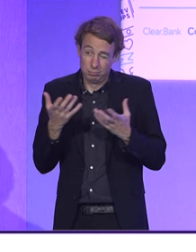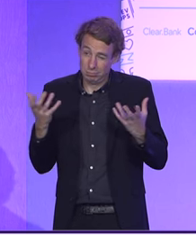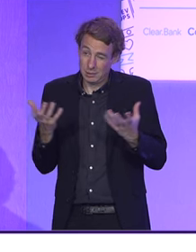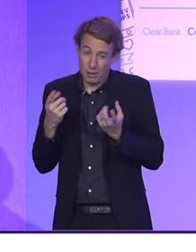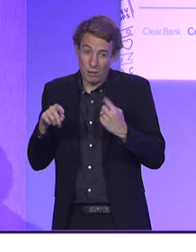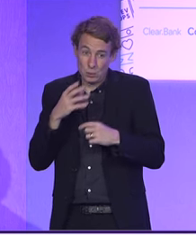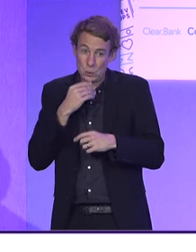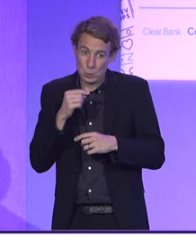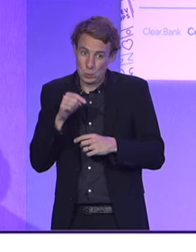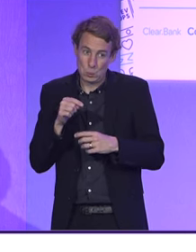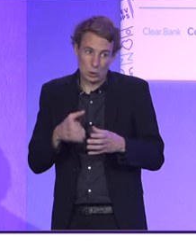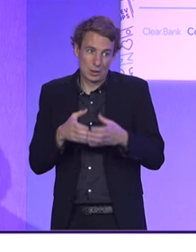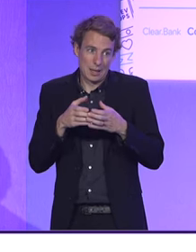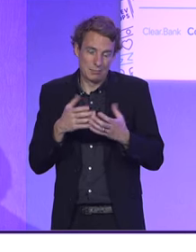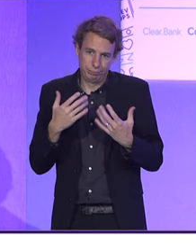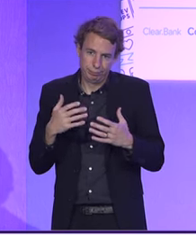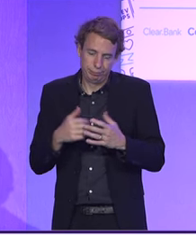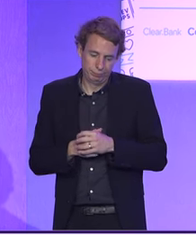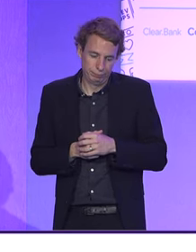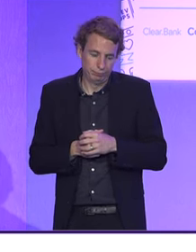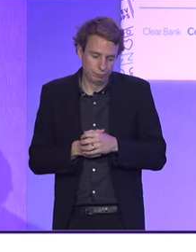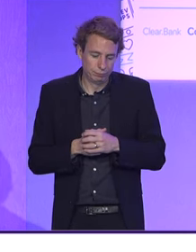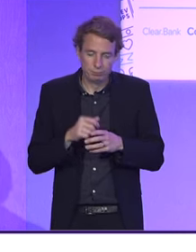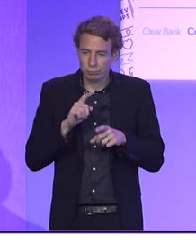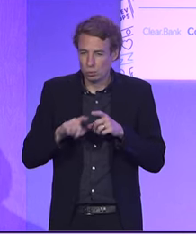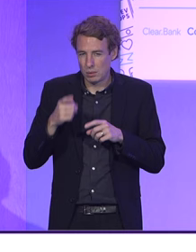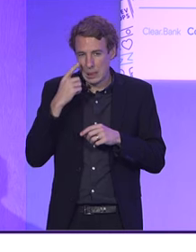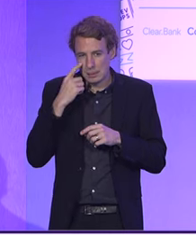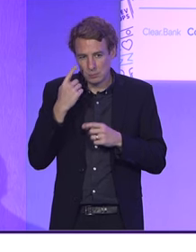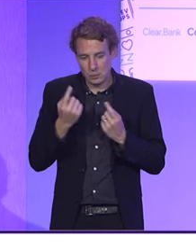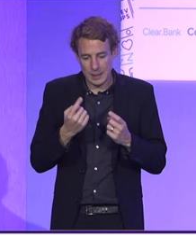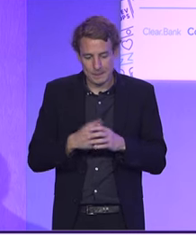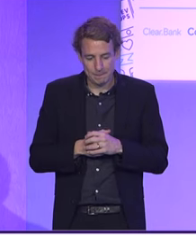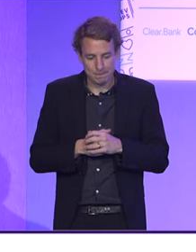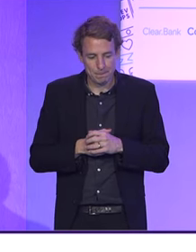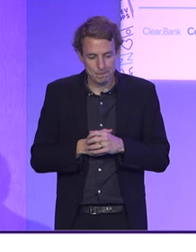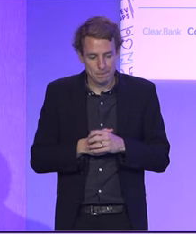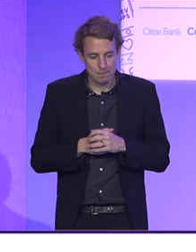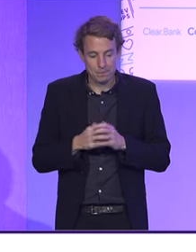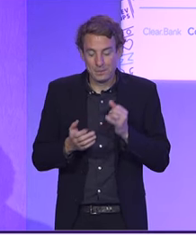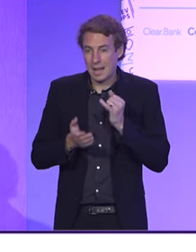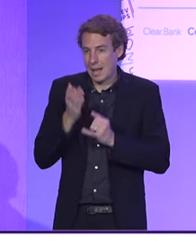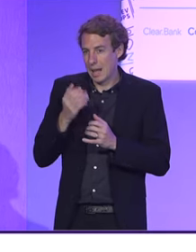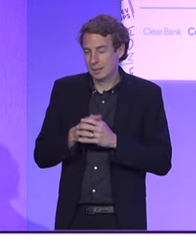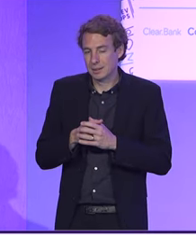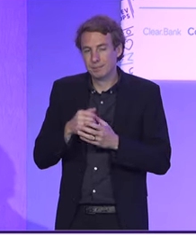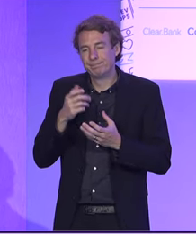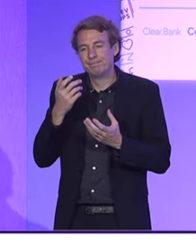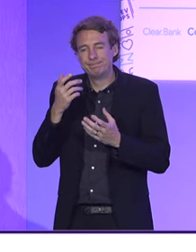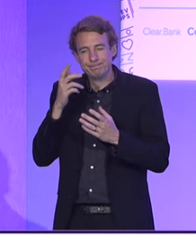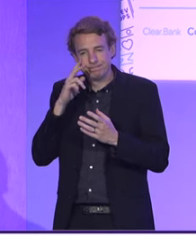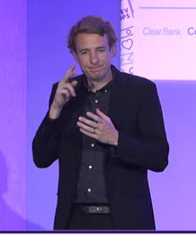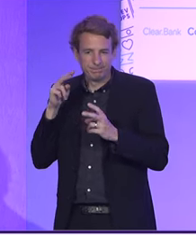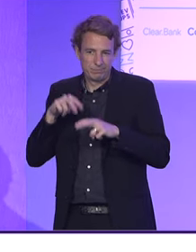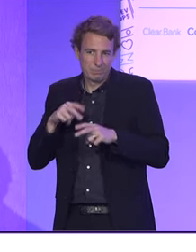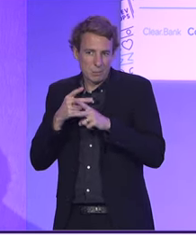it. So please try to use them. And finally, observability, okay? I